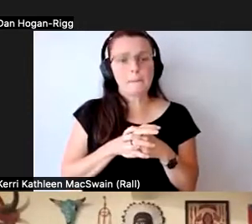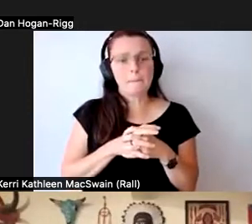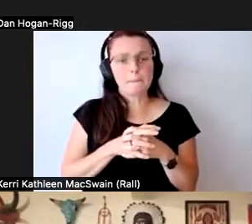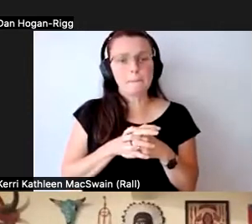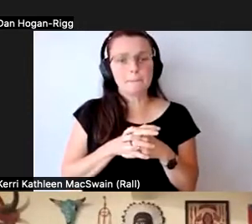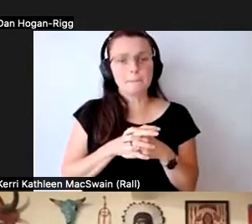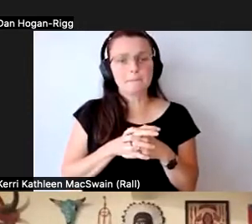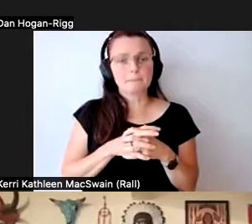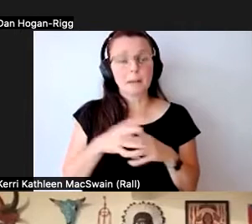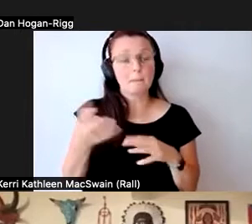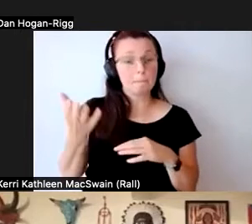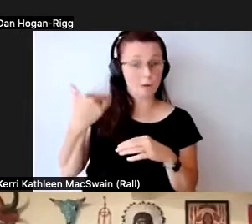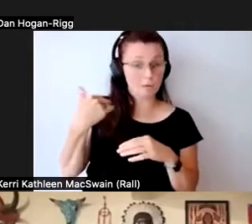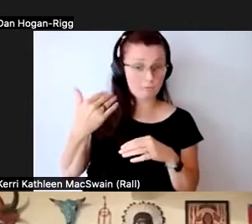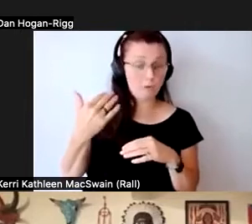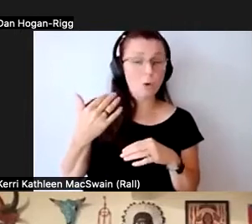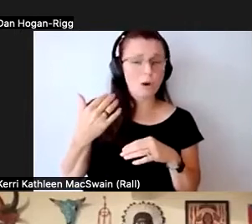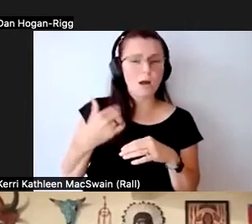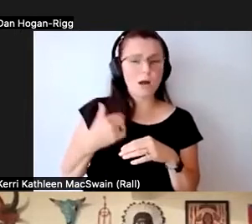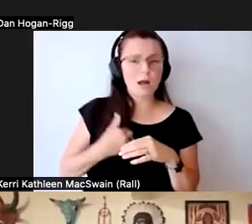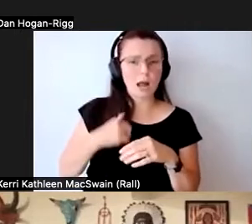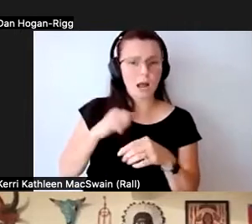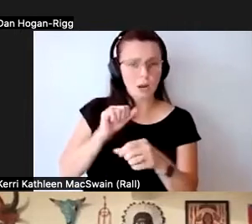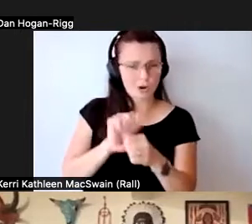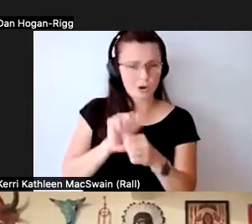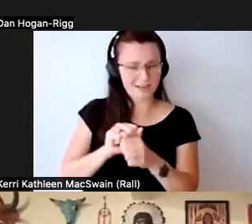practiced, I really miss